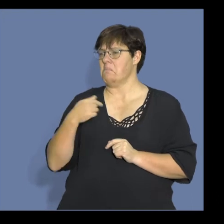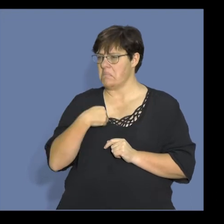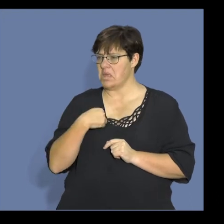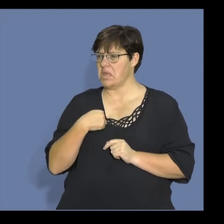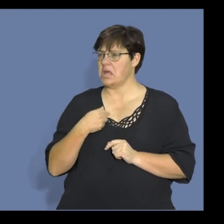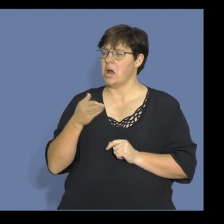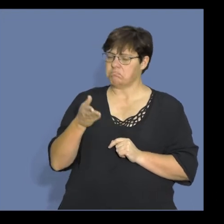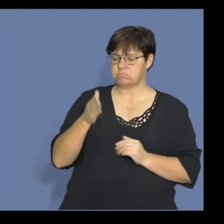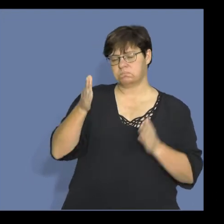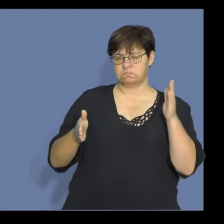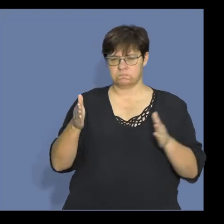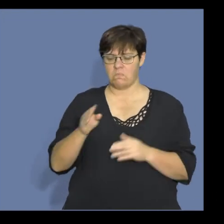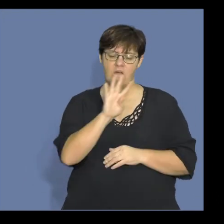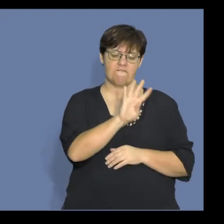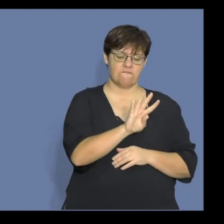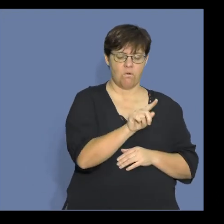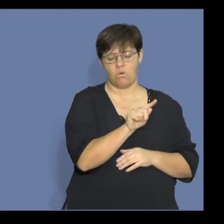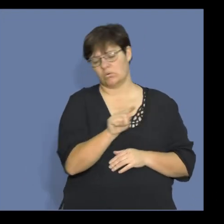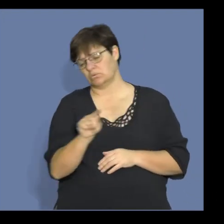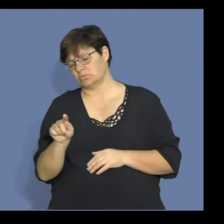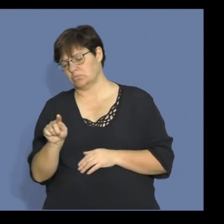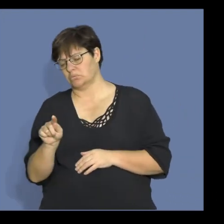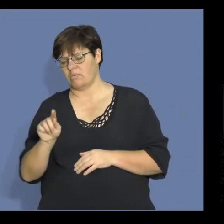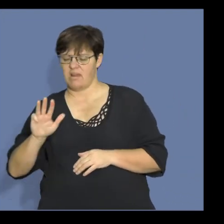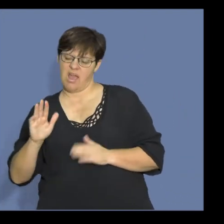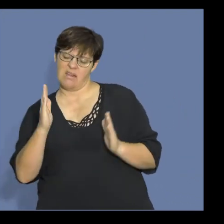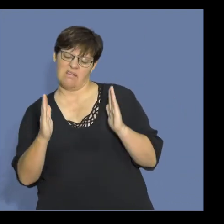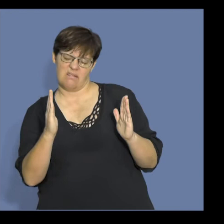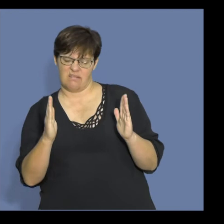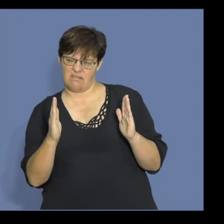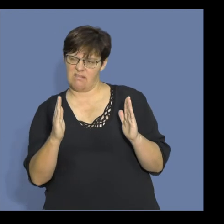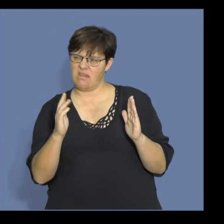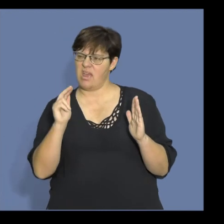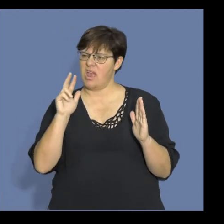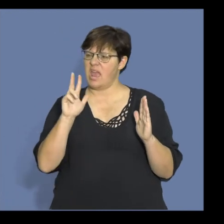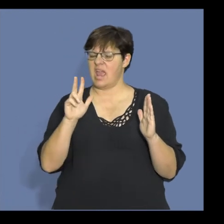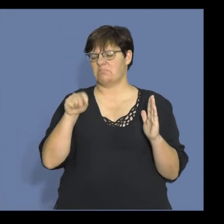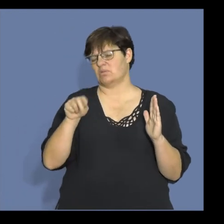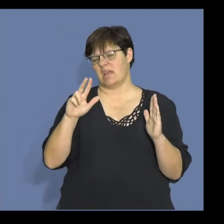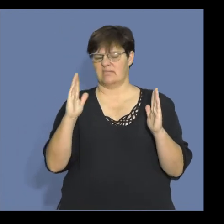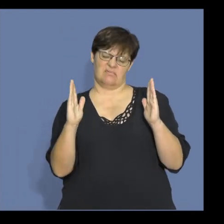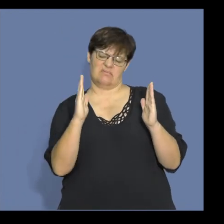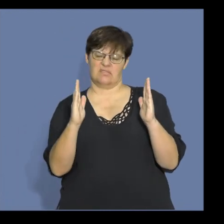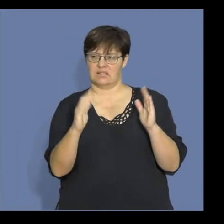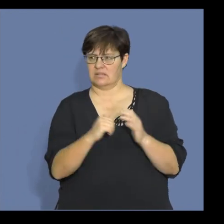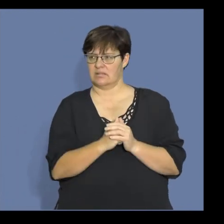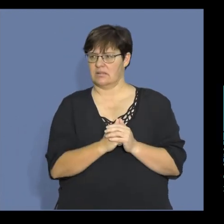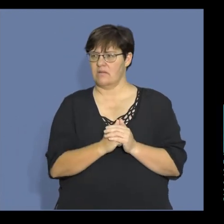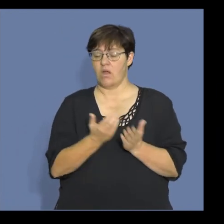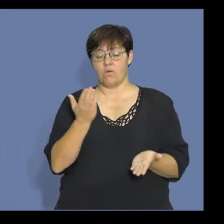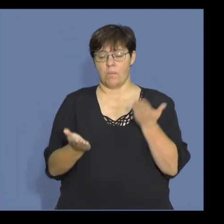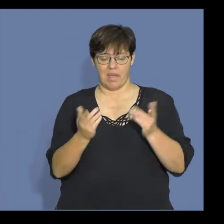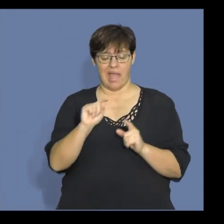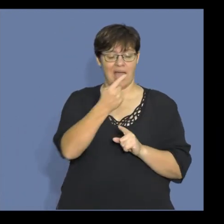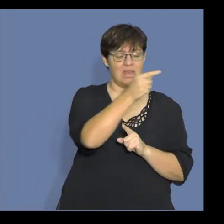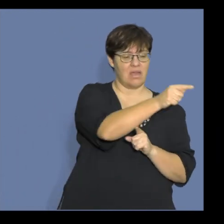to occupy a range between 4 and almost 9. So that's about 8.8. So if we compare